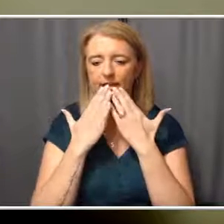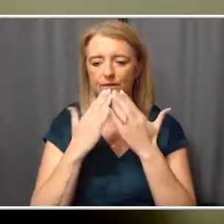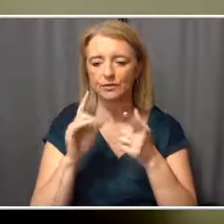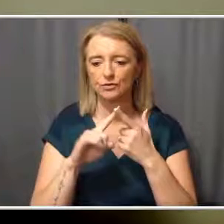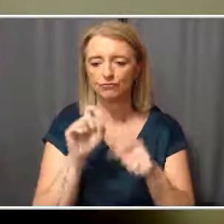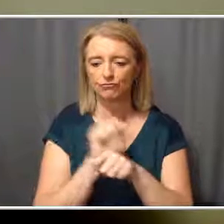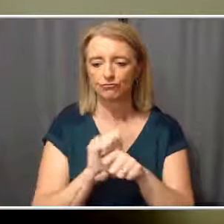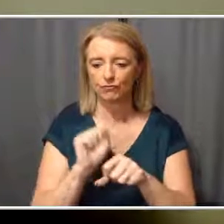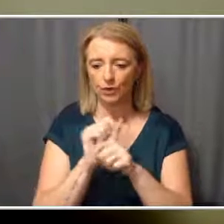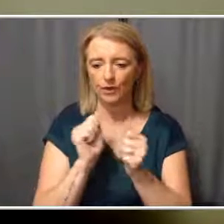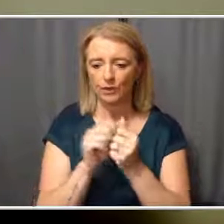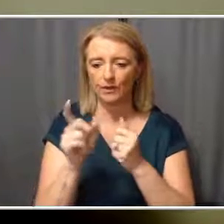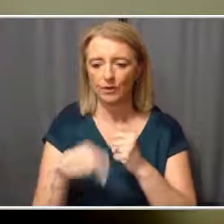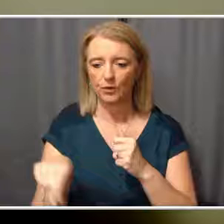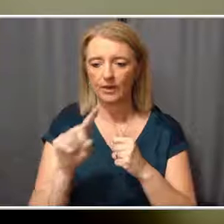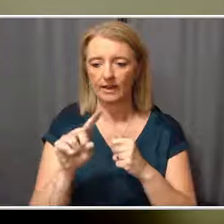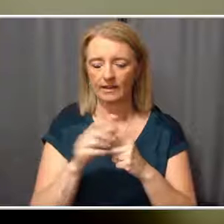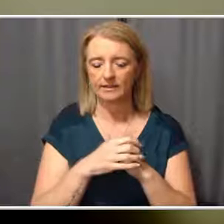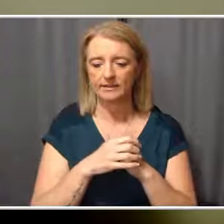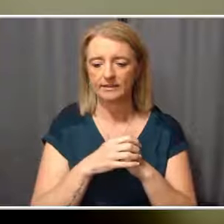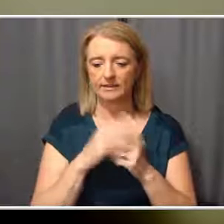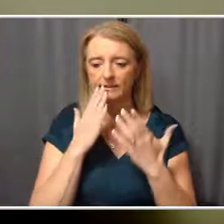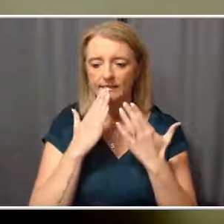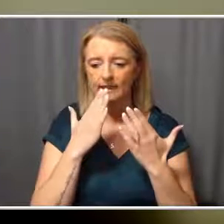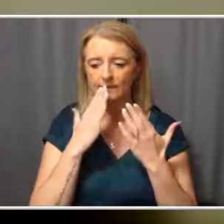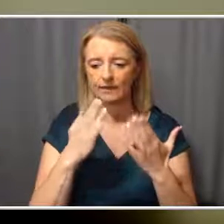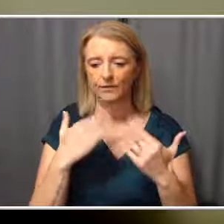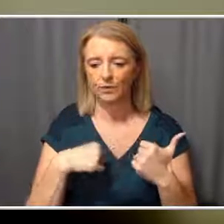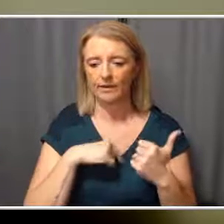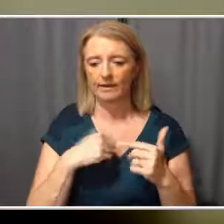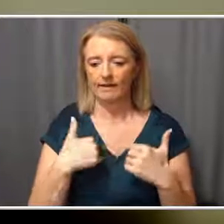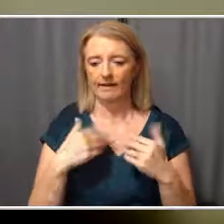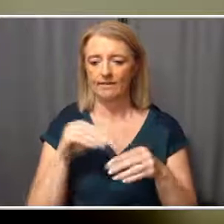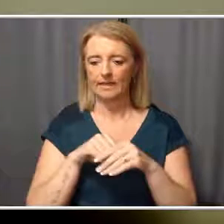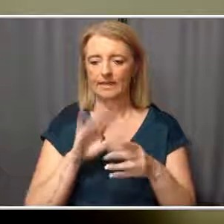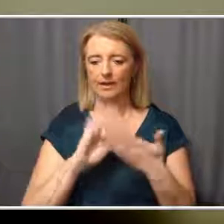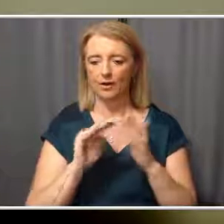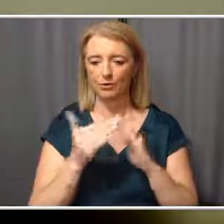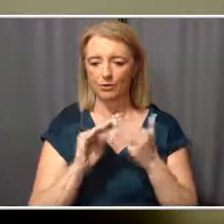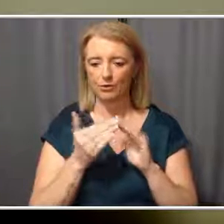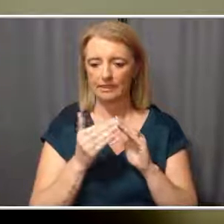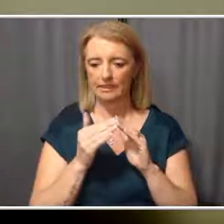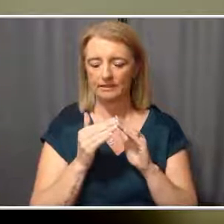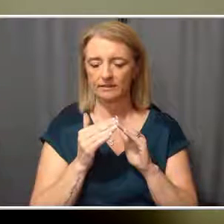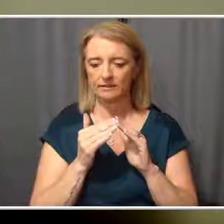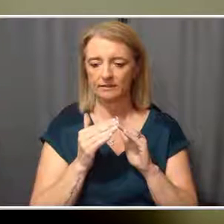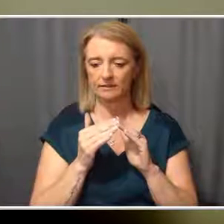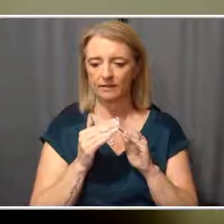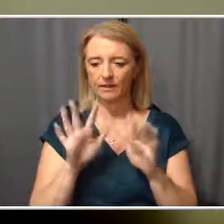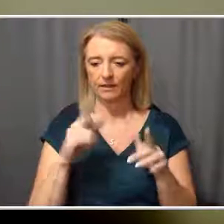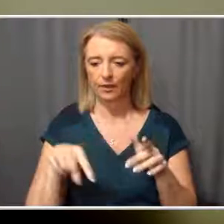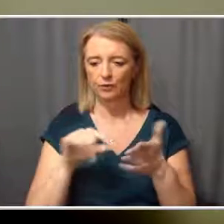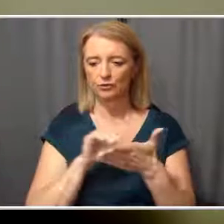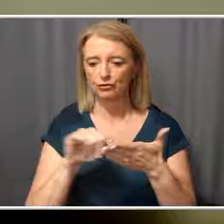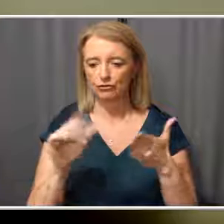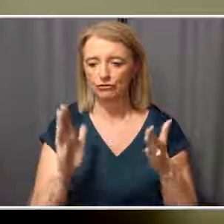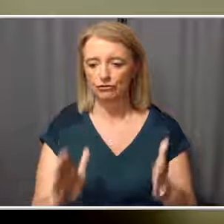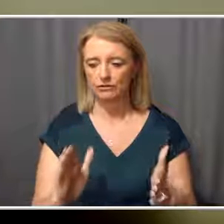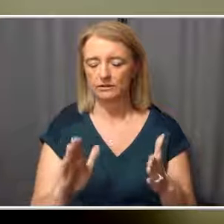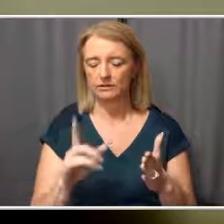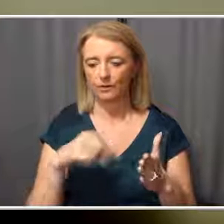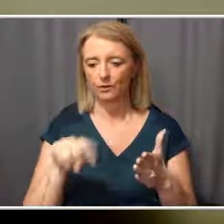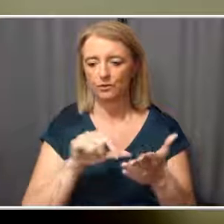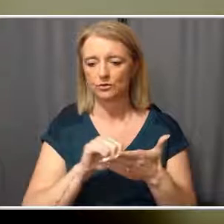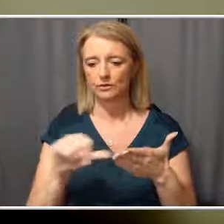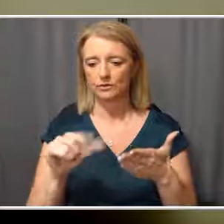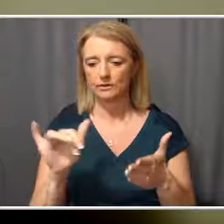and eyelid and around my eyeball. That just kind of was a good wake-up call this morning. So a lot of skill needed